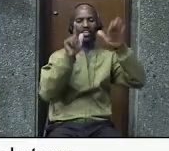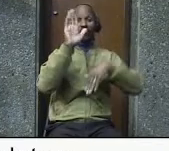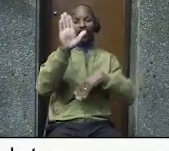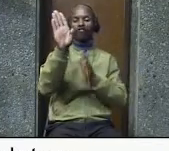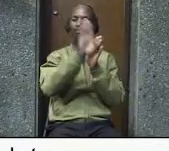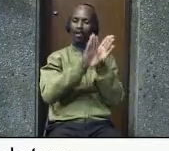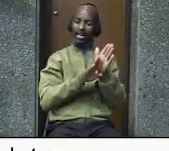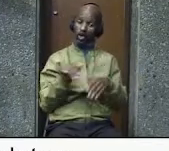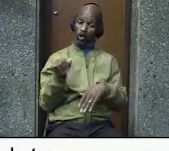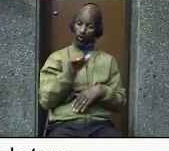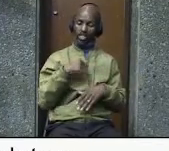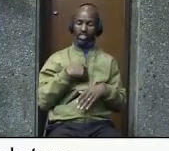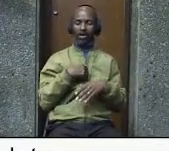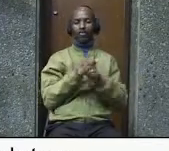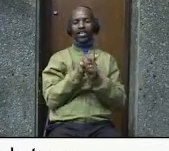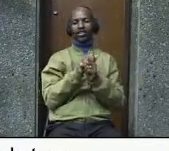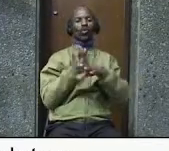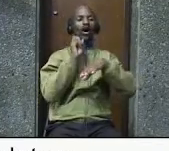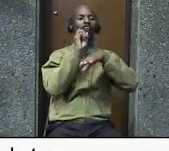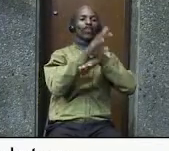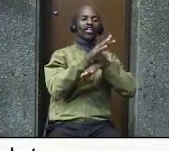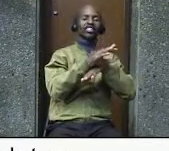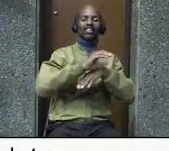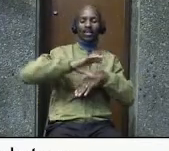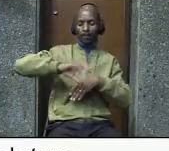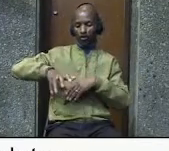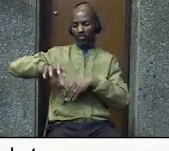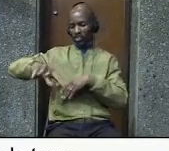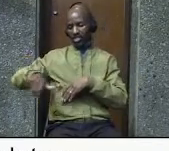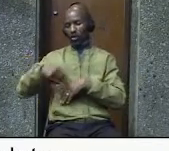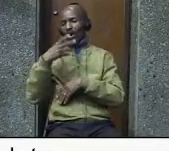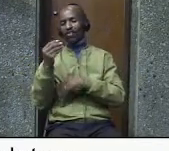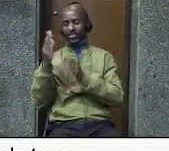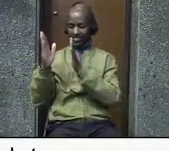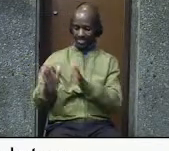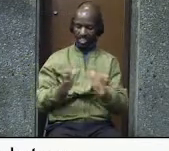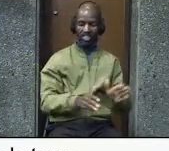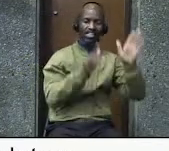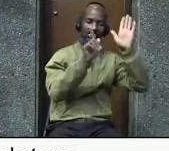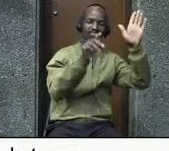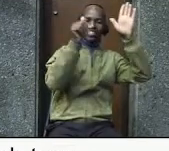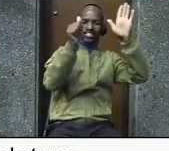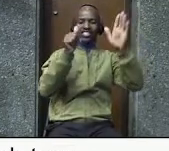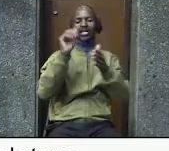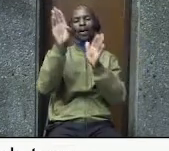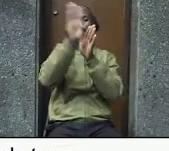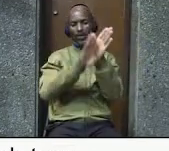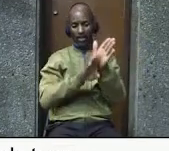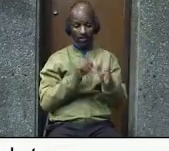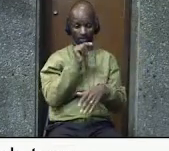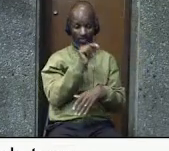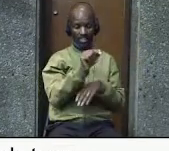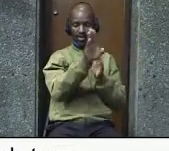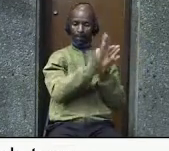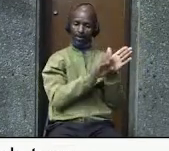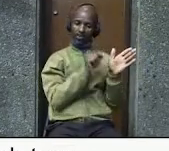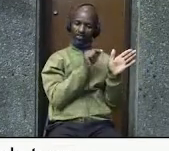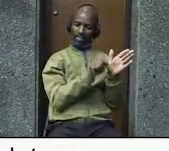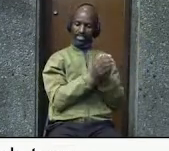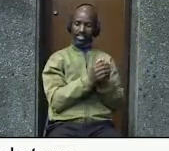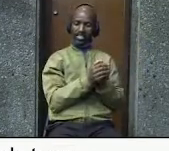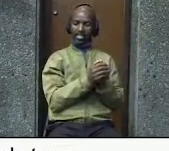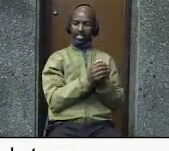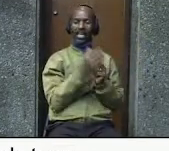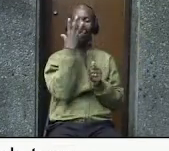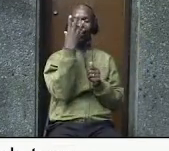are bills, ordinary bills not affecting provinces, and then you have your Section 76 bills, and that's the one, the bills, the category of